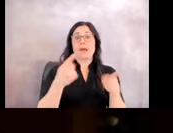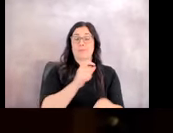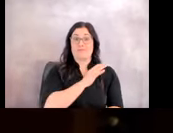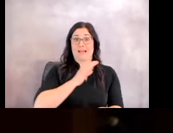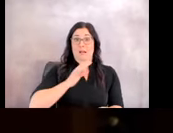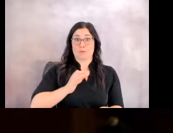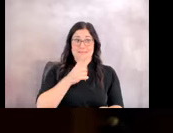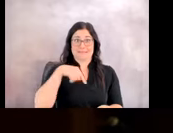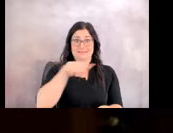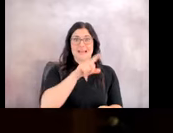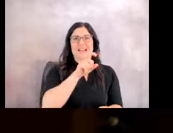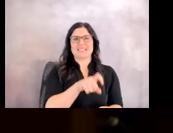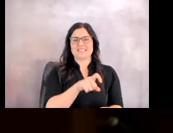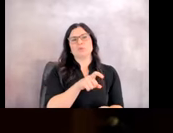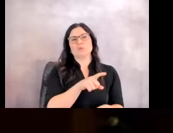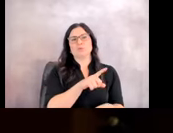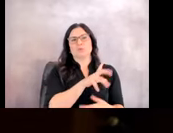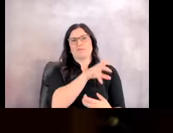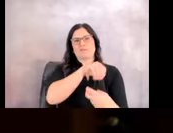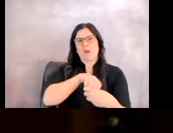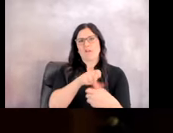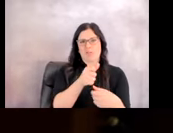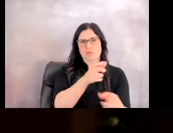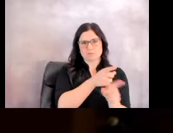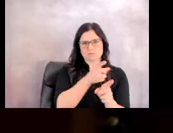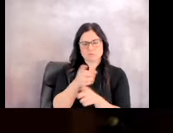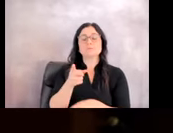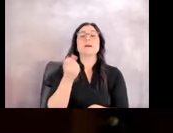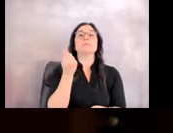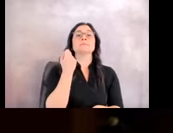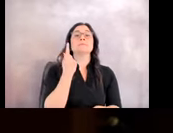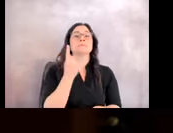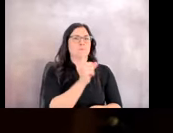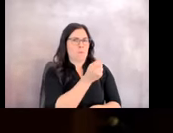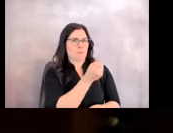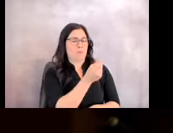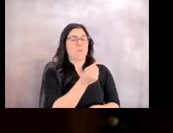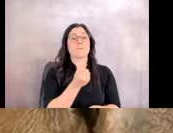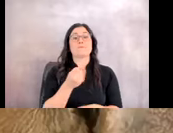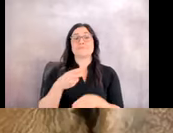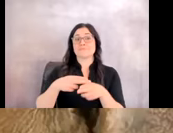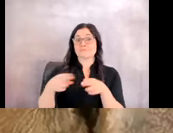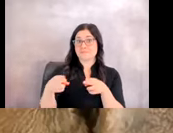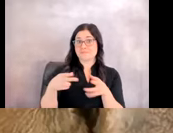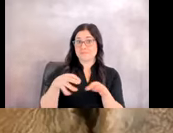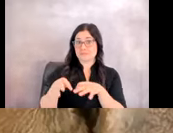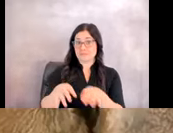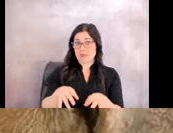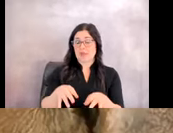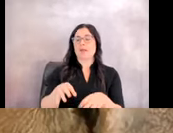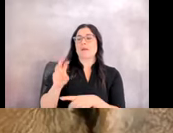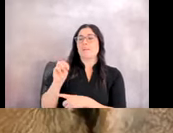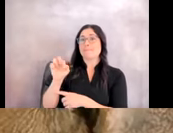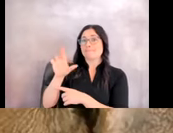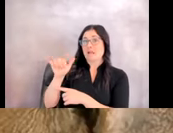to involve other areas, but before we do, I want to take a little minute and have a conversation with Marianne